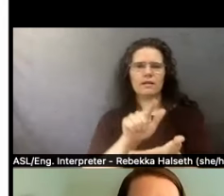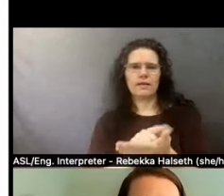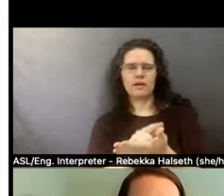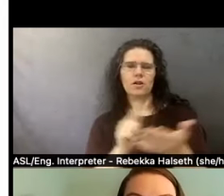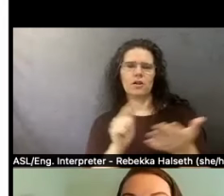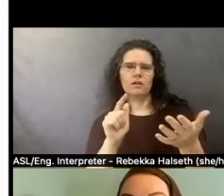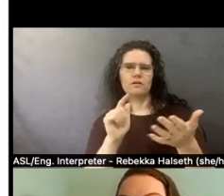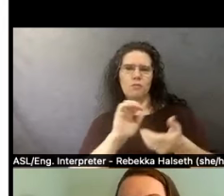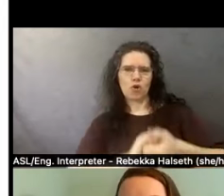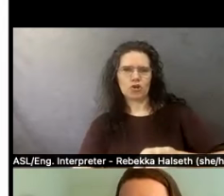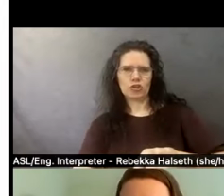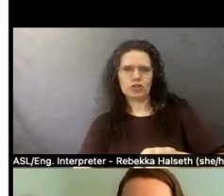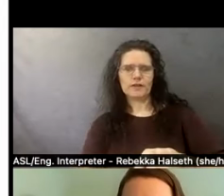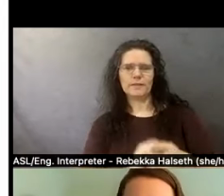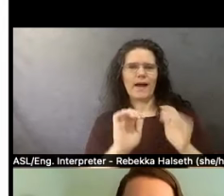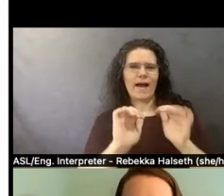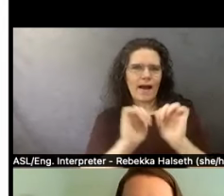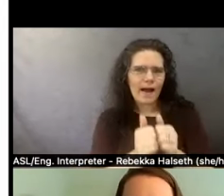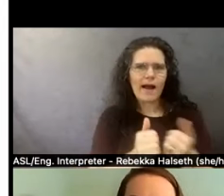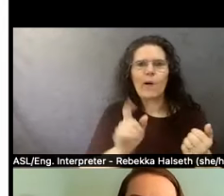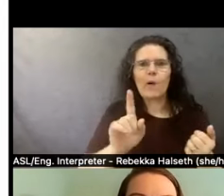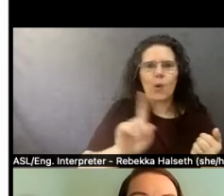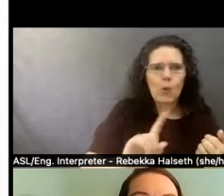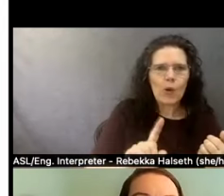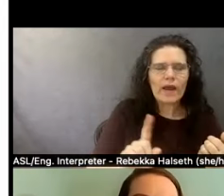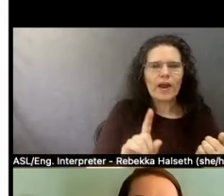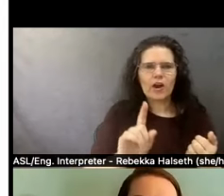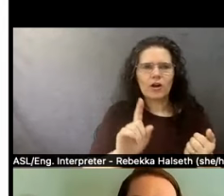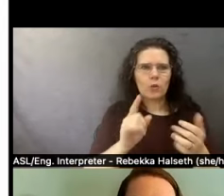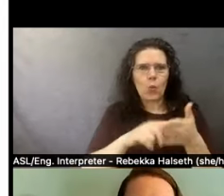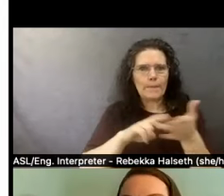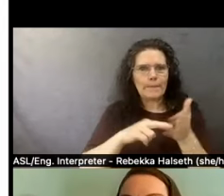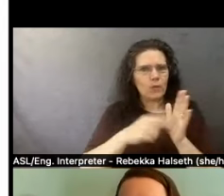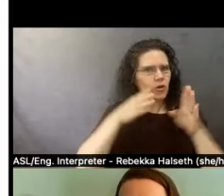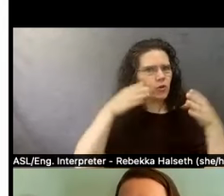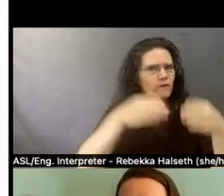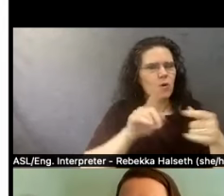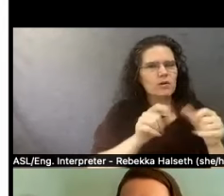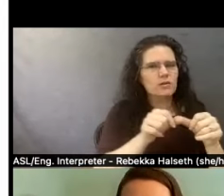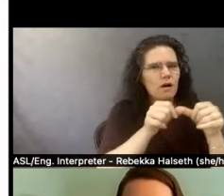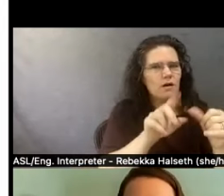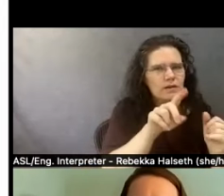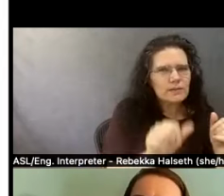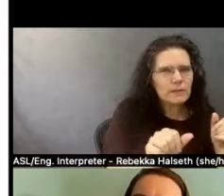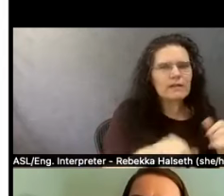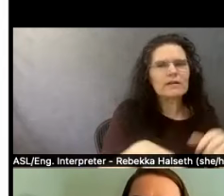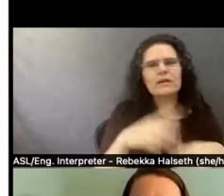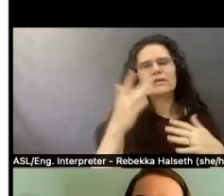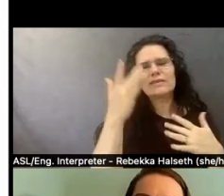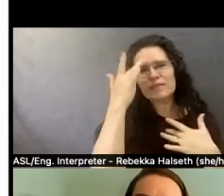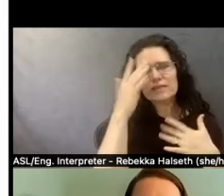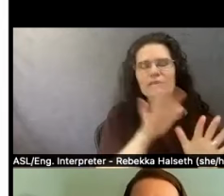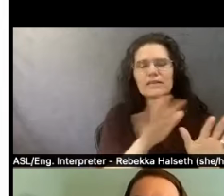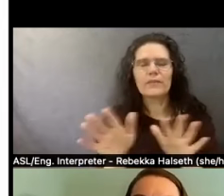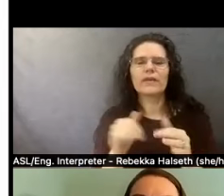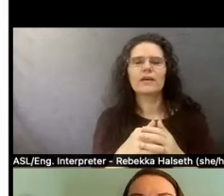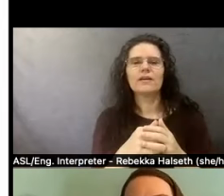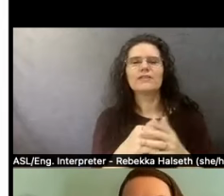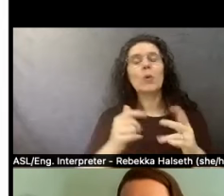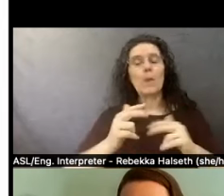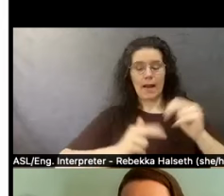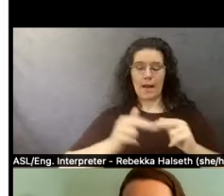chronic disease? Where might you build such a partnership? What are some of the strategies for building? And when I say building, I also mean